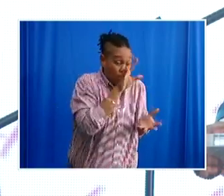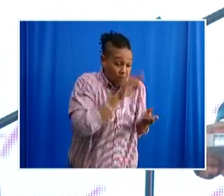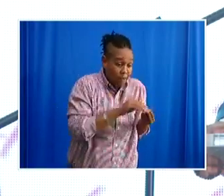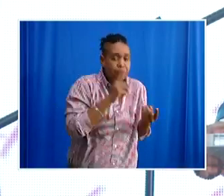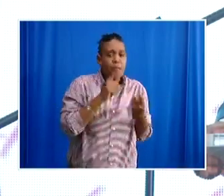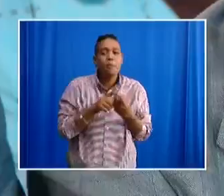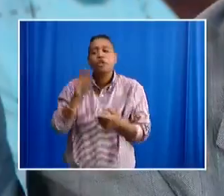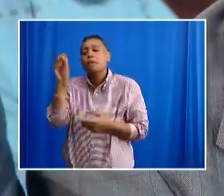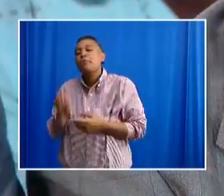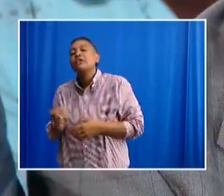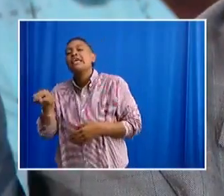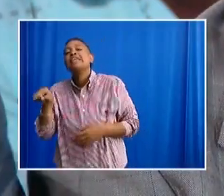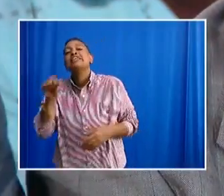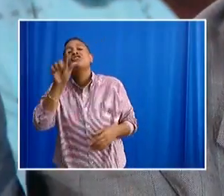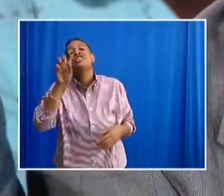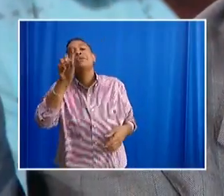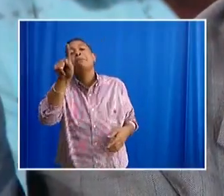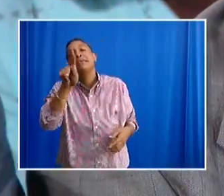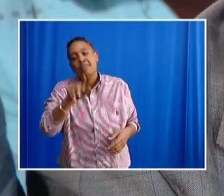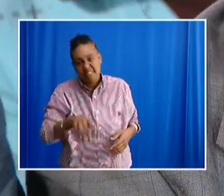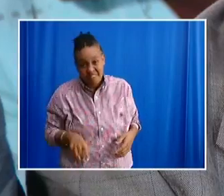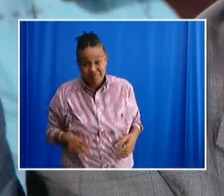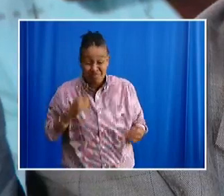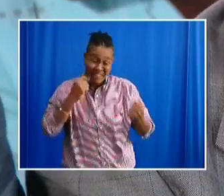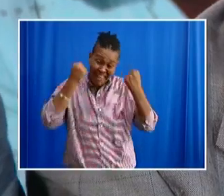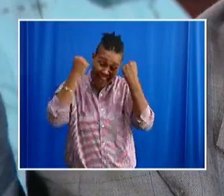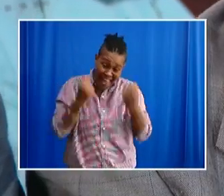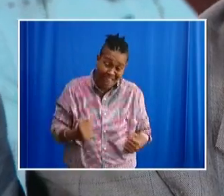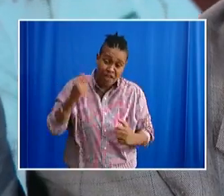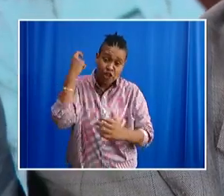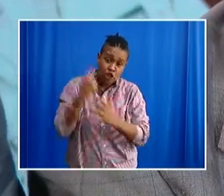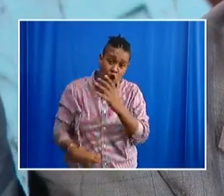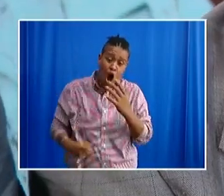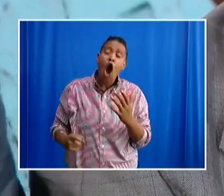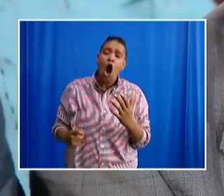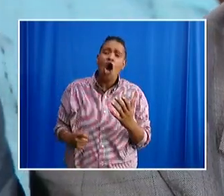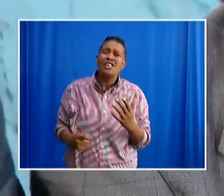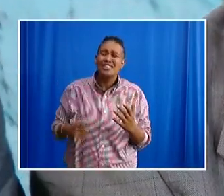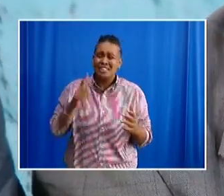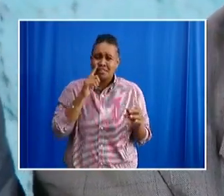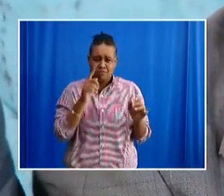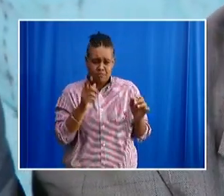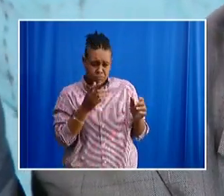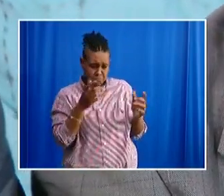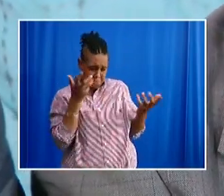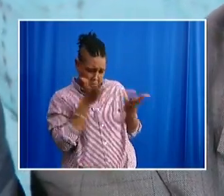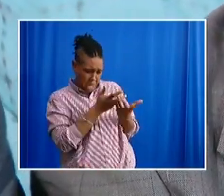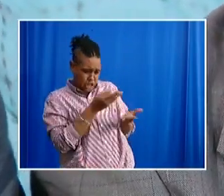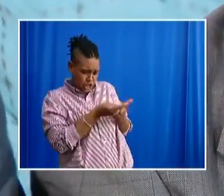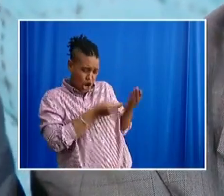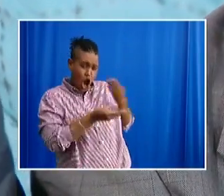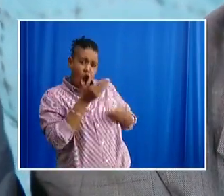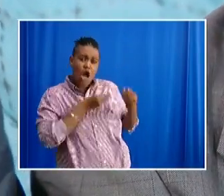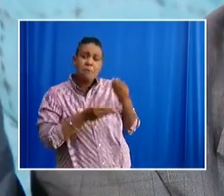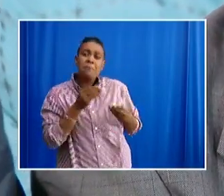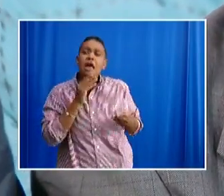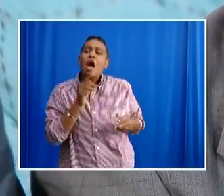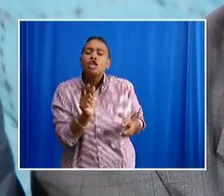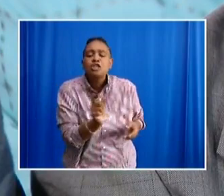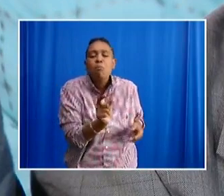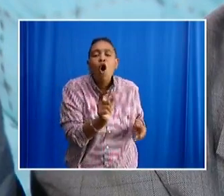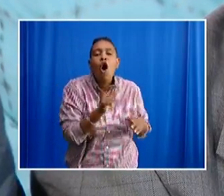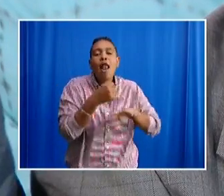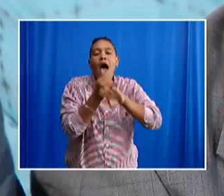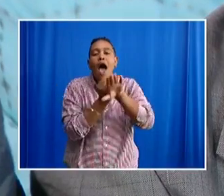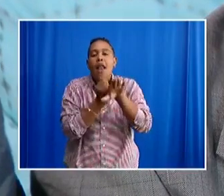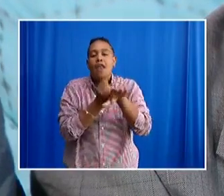domestic product. In fact, the heaviest cost of storms relative to the size of their economies fell on small island